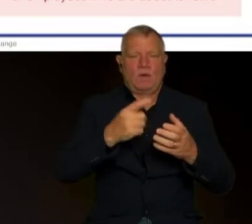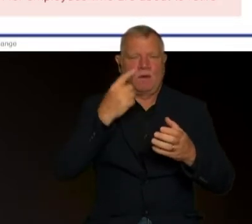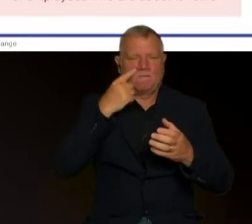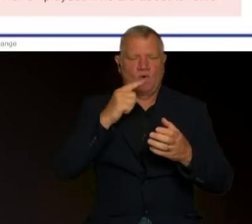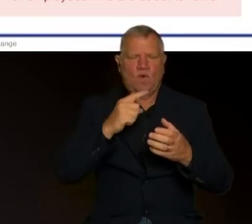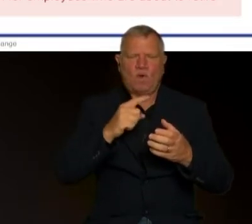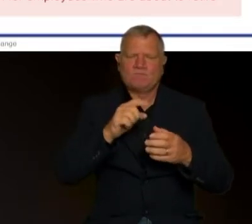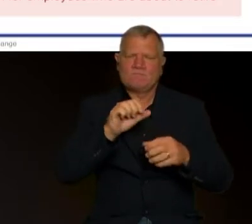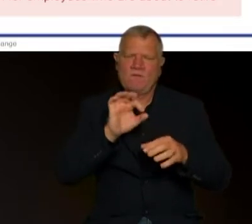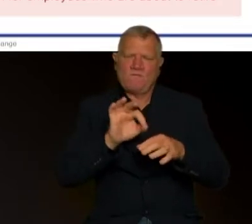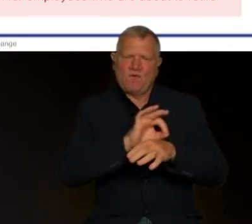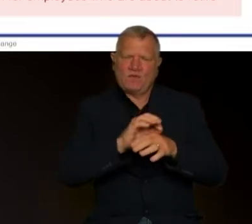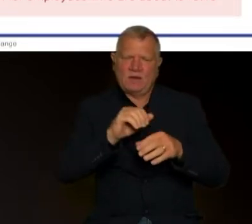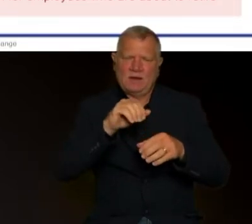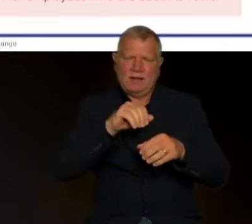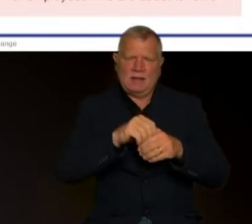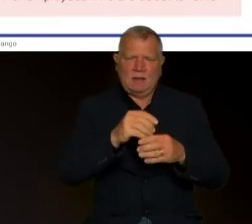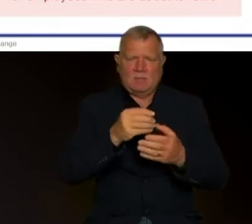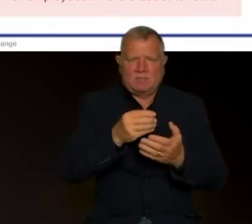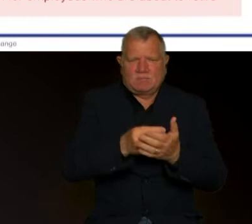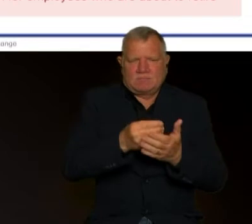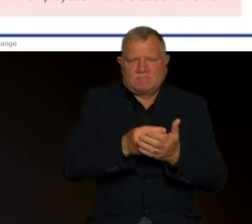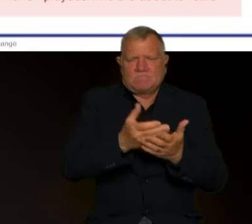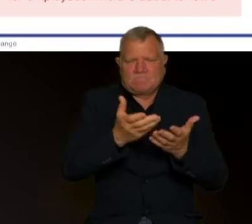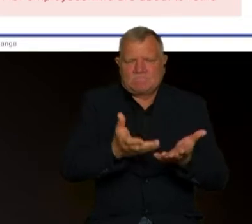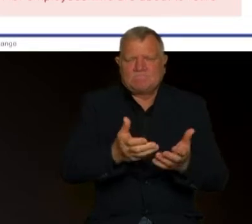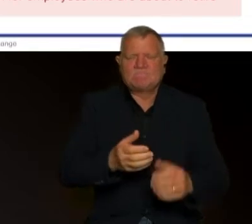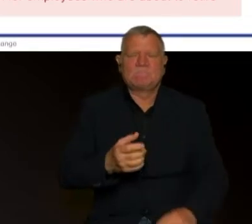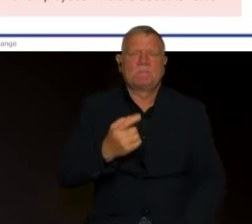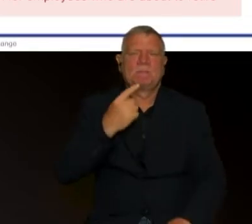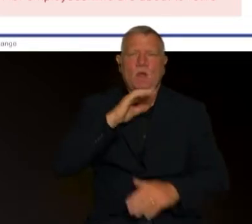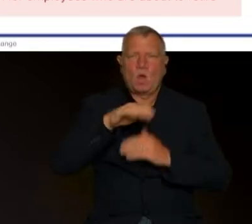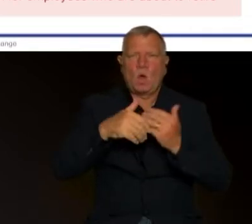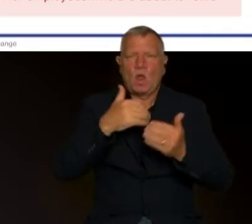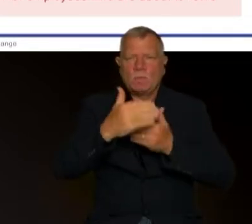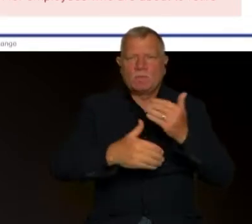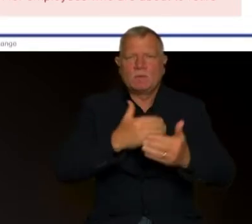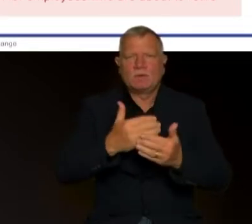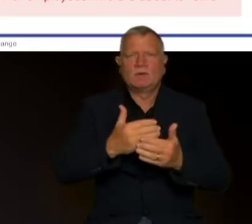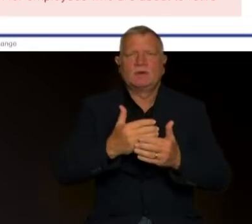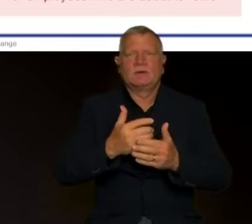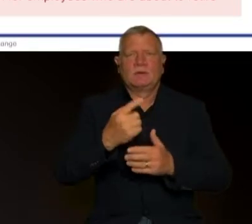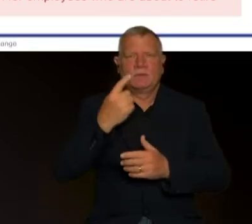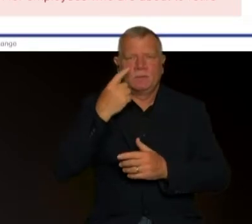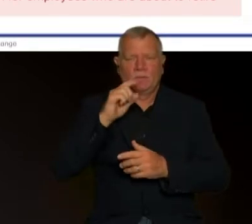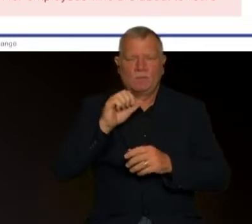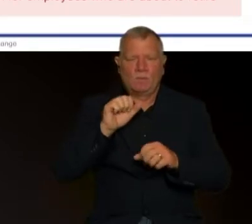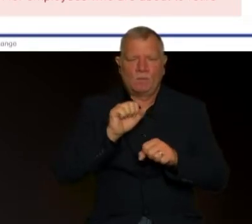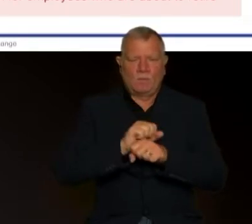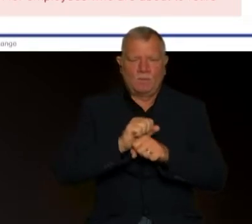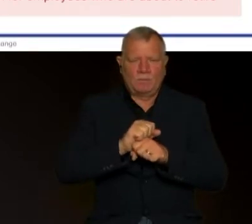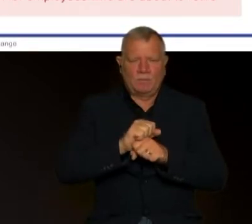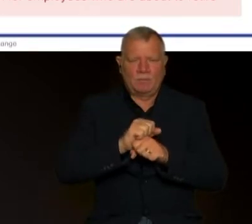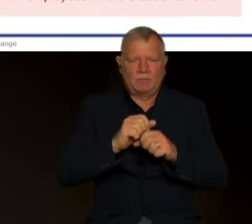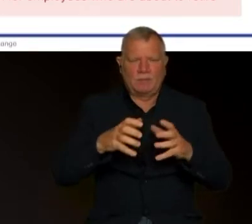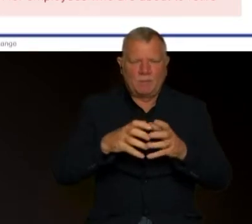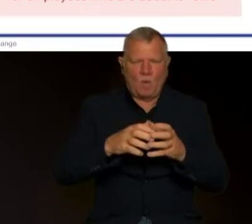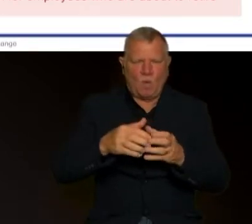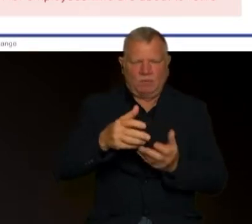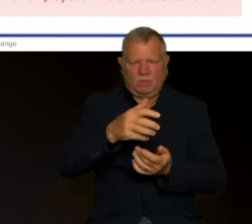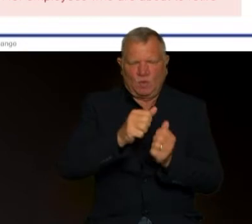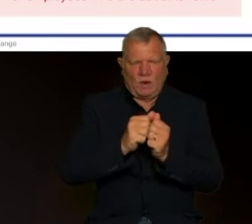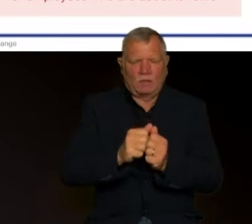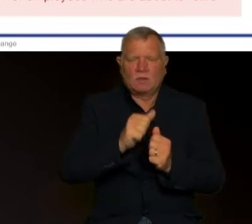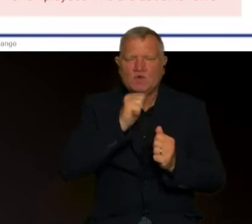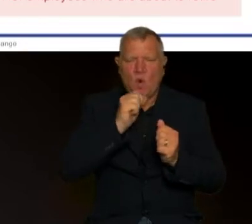not a clear division of functions within the budget cycle. And instead, all the processes of the budget